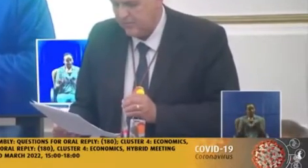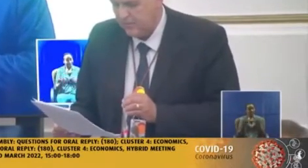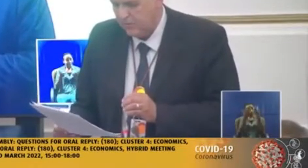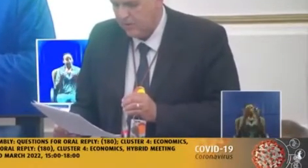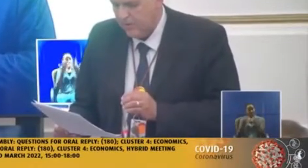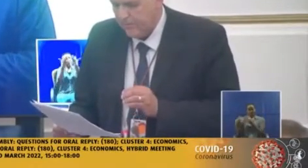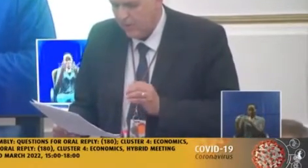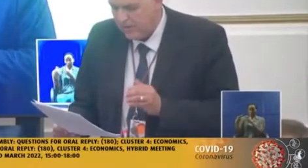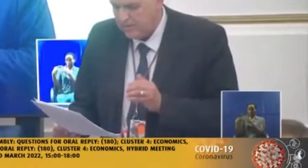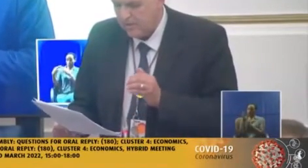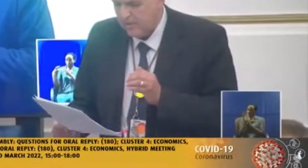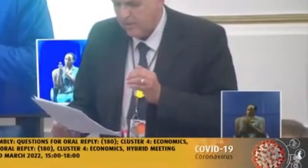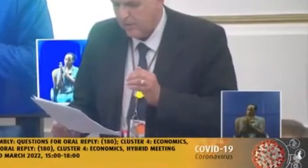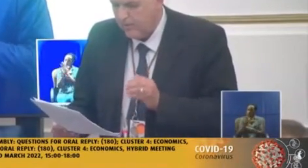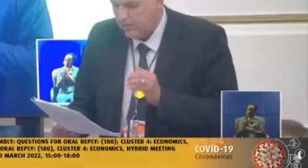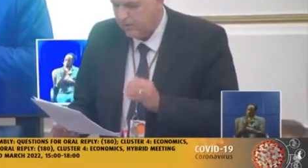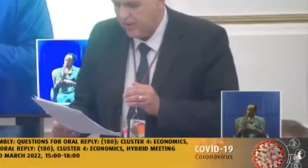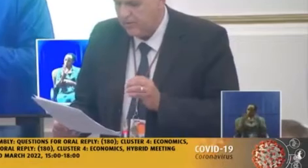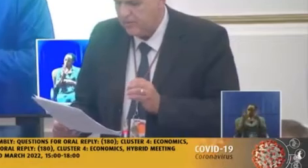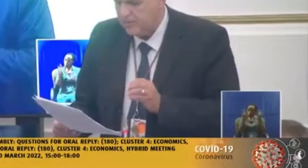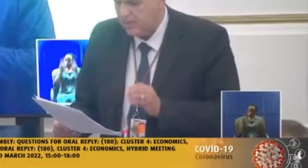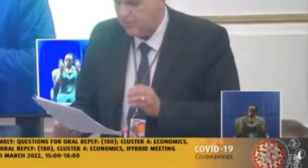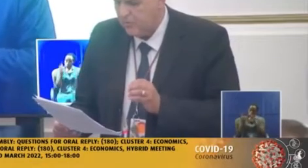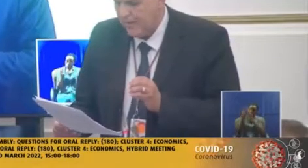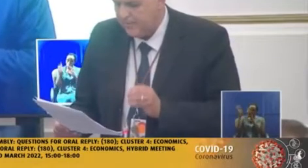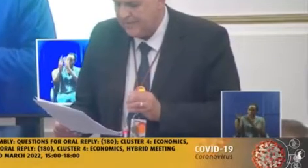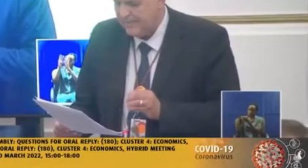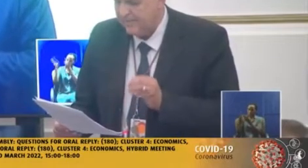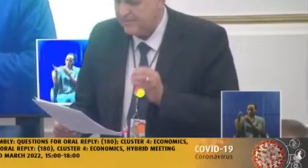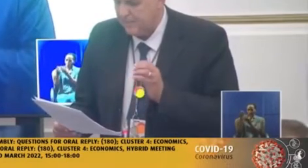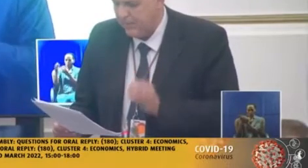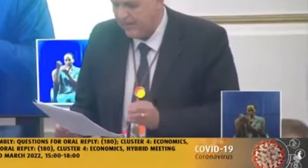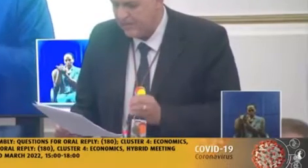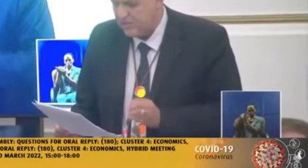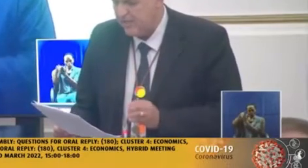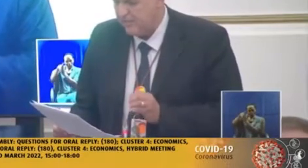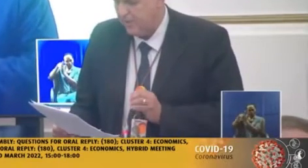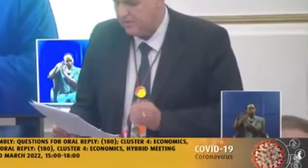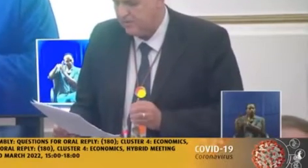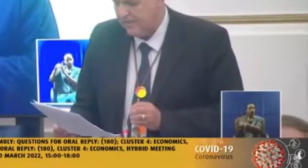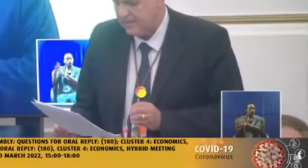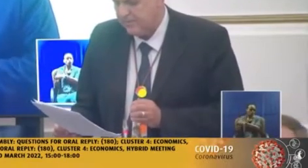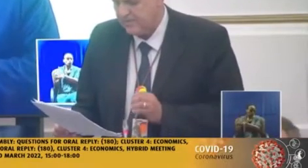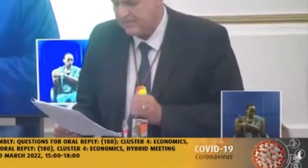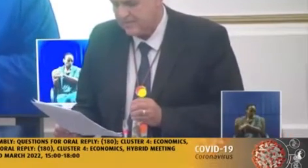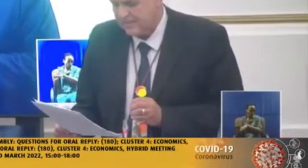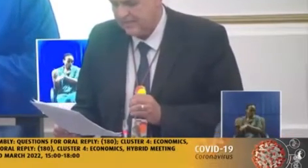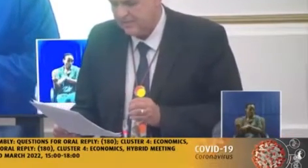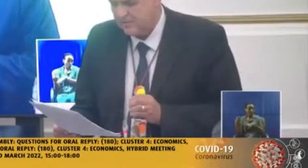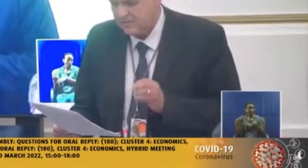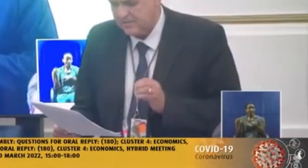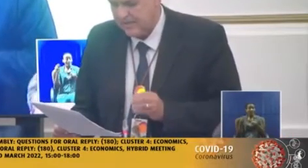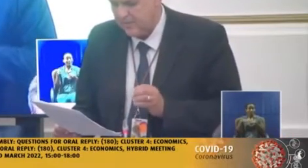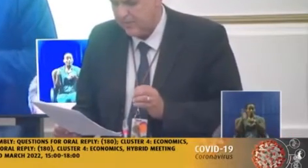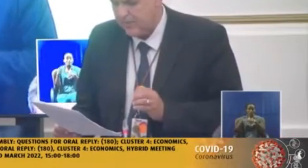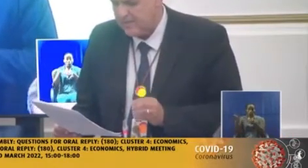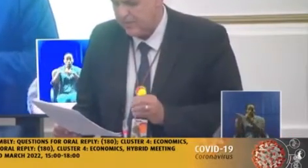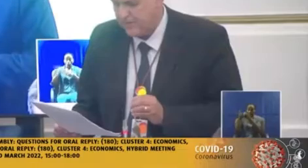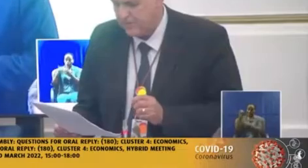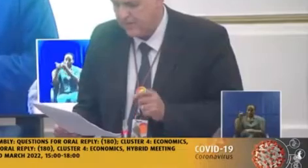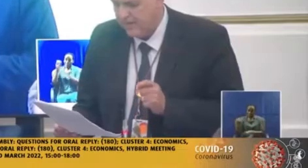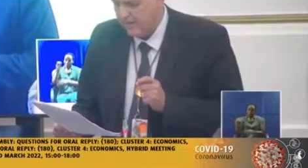the budget review, quote, global growth could slow more rapidly if supply chain bottlenecks persist, leading to